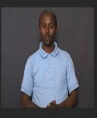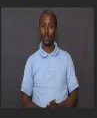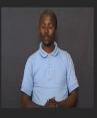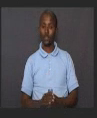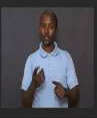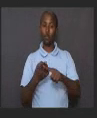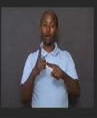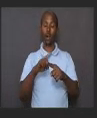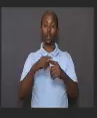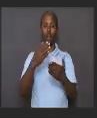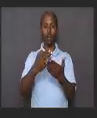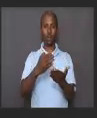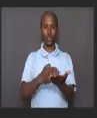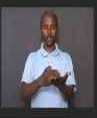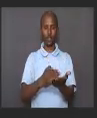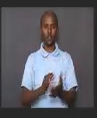Let's get back to our lesson.